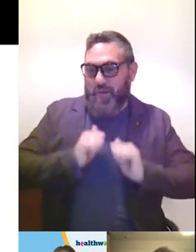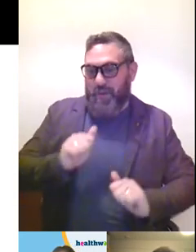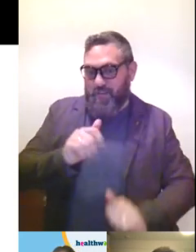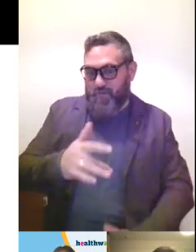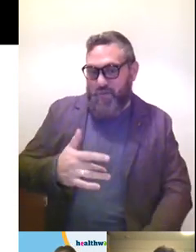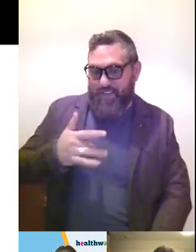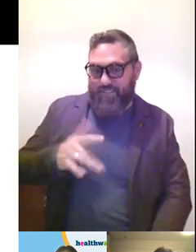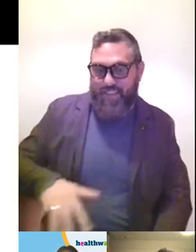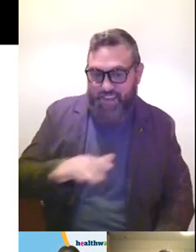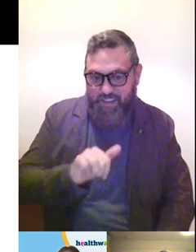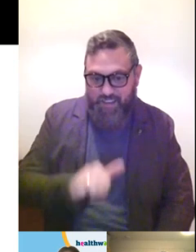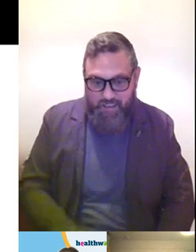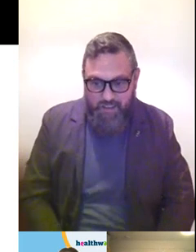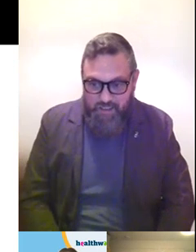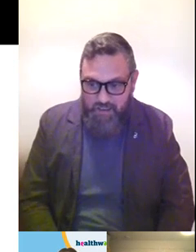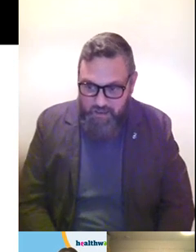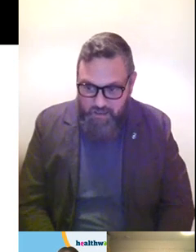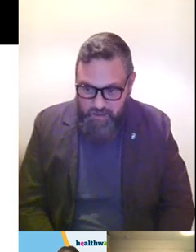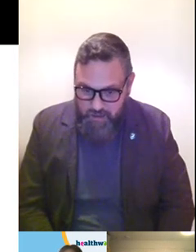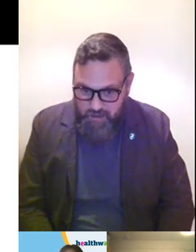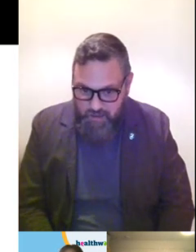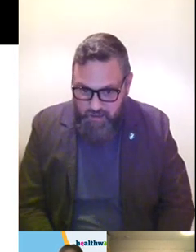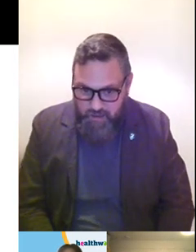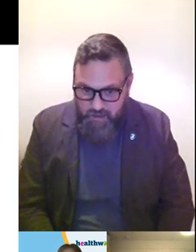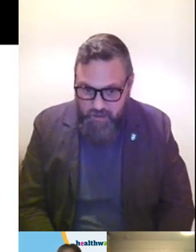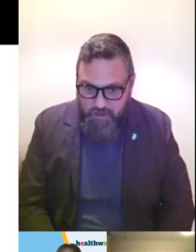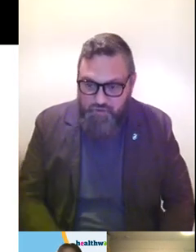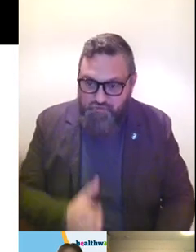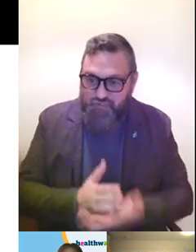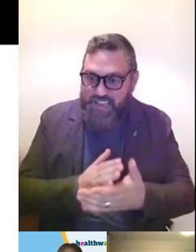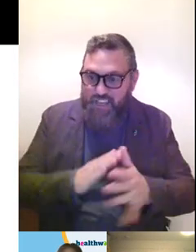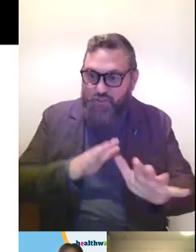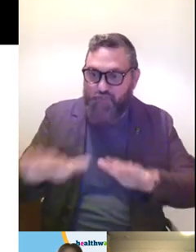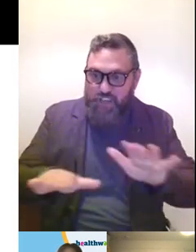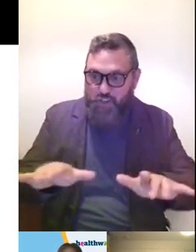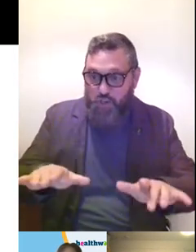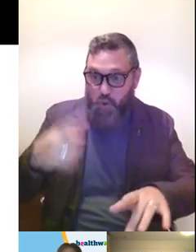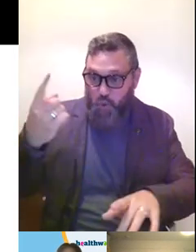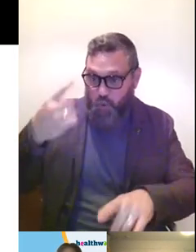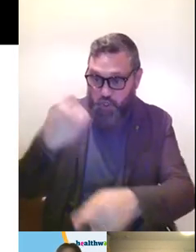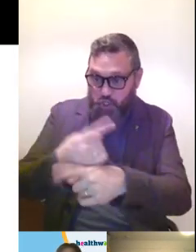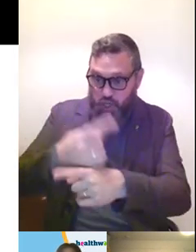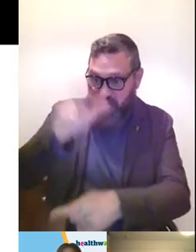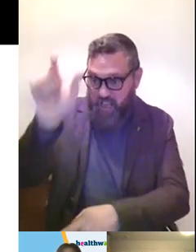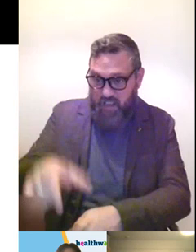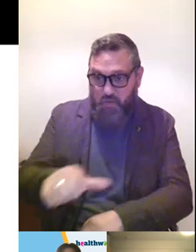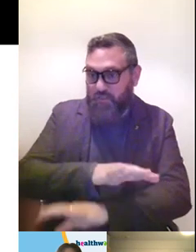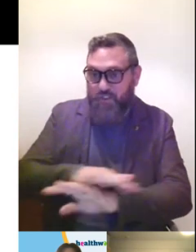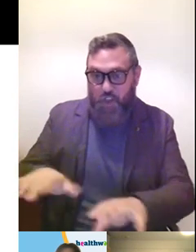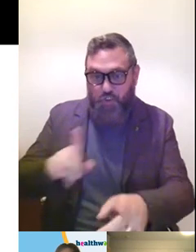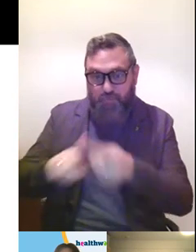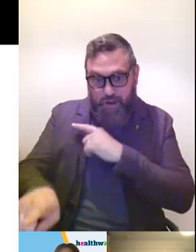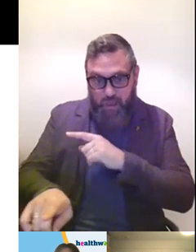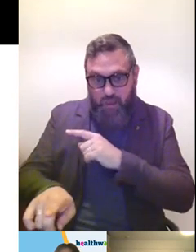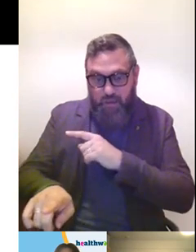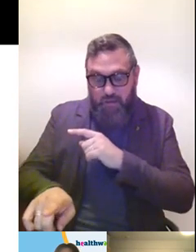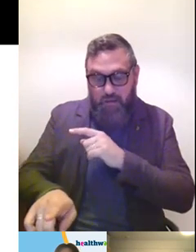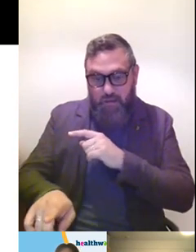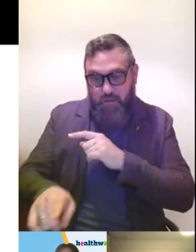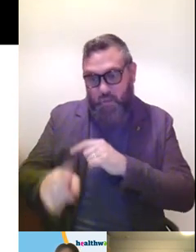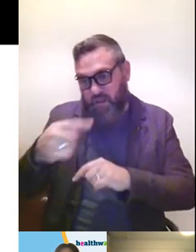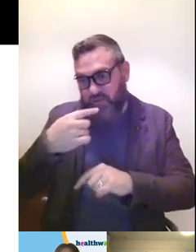Good. Yes. So just to reassure people who put things in the chat that haven't been picked up, as I said